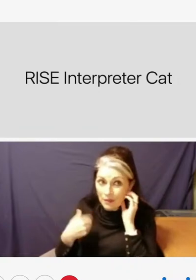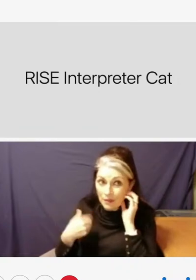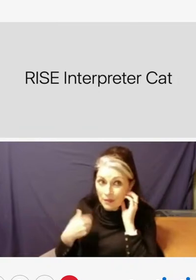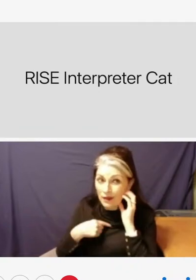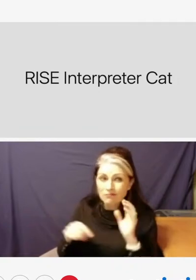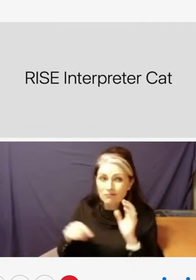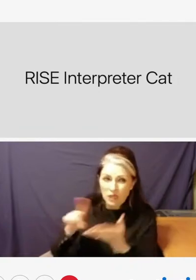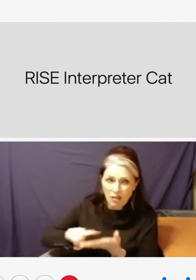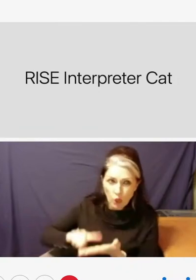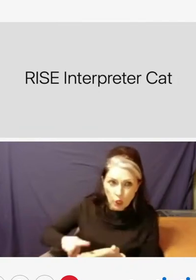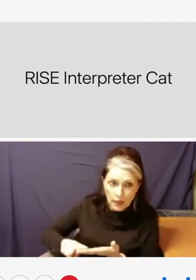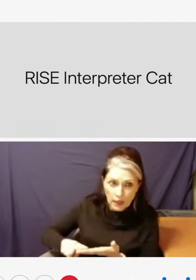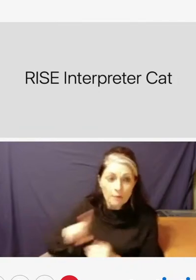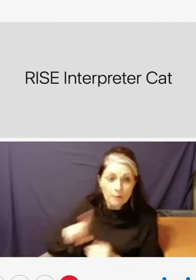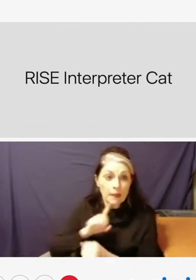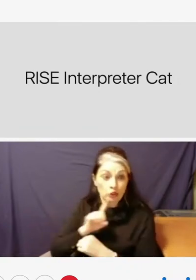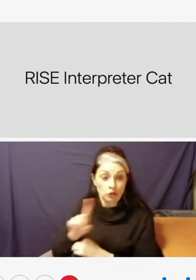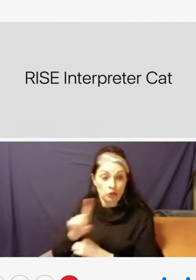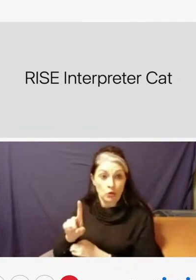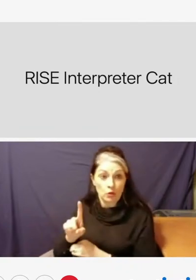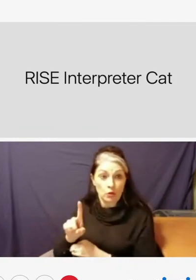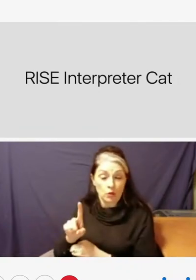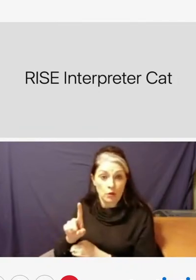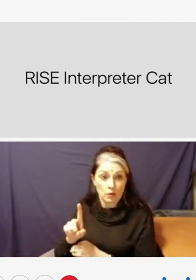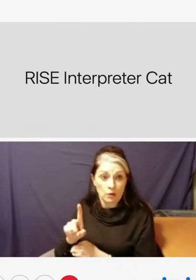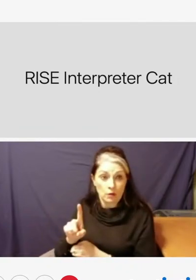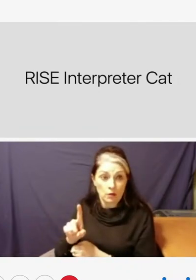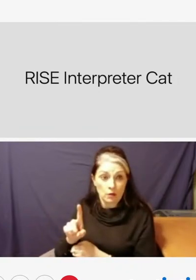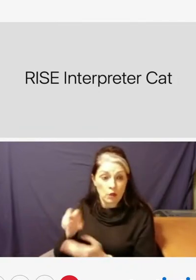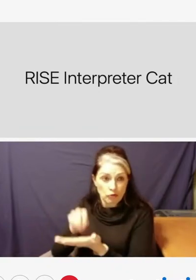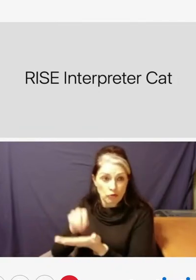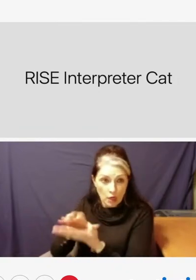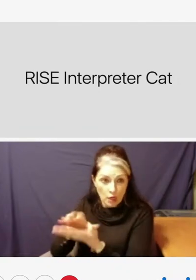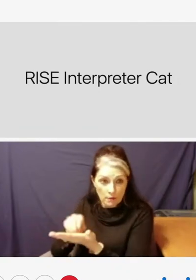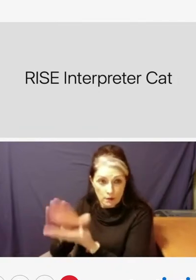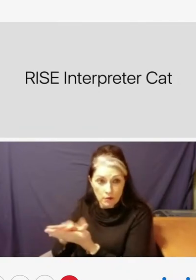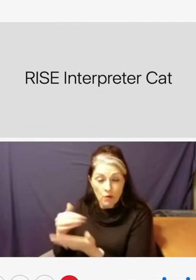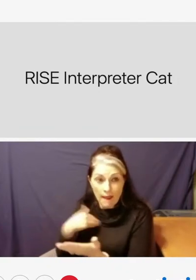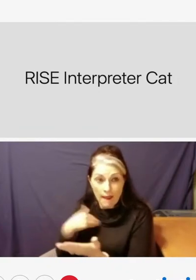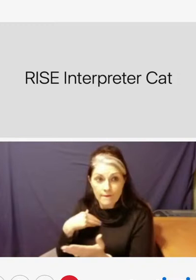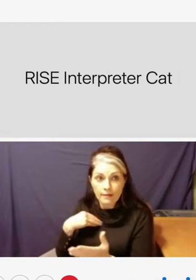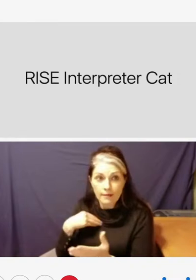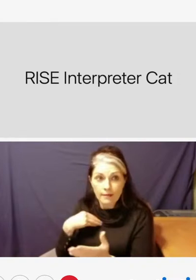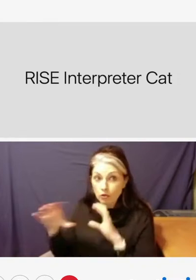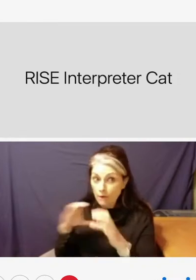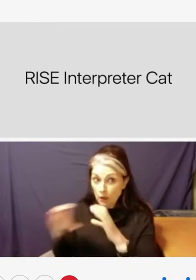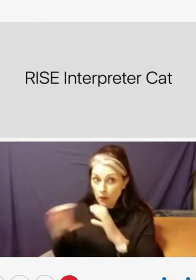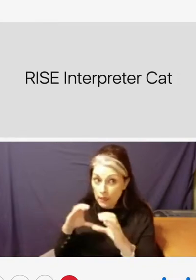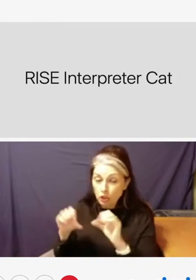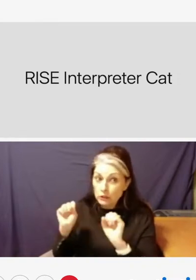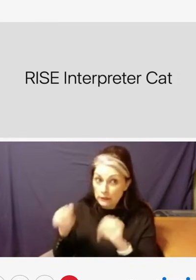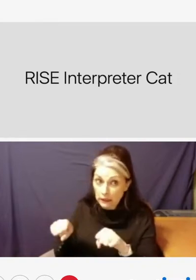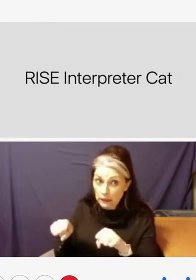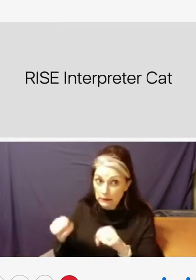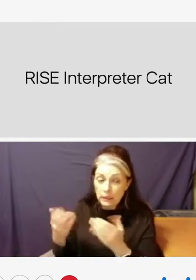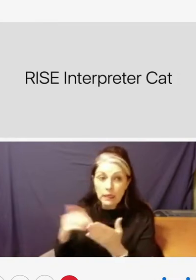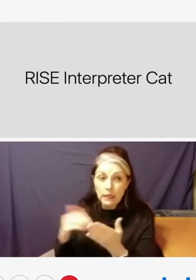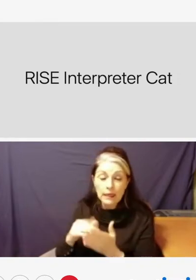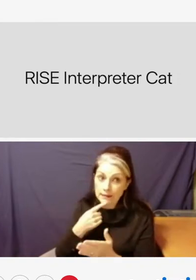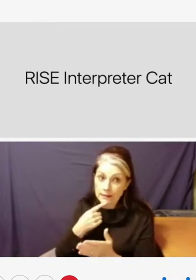that you know that they're documenting that they're having these conversations because uh again like I said U it is